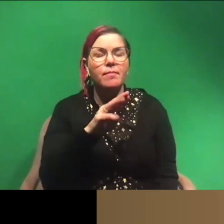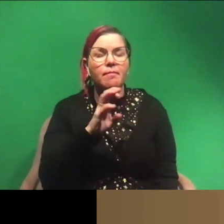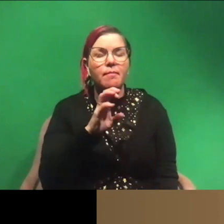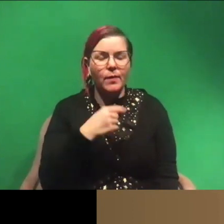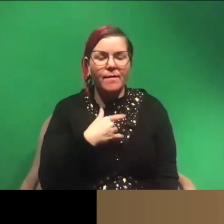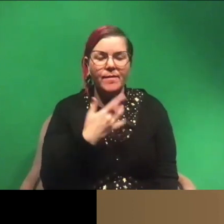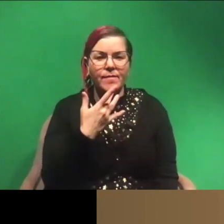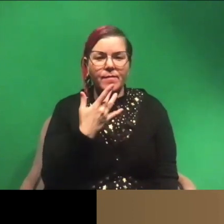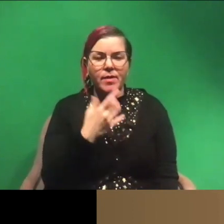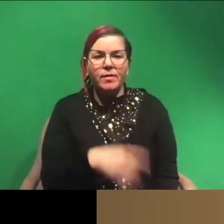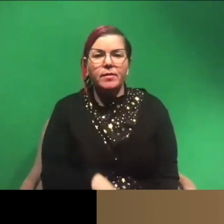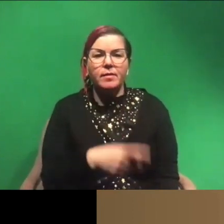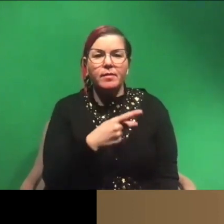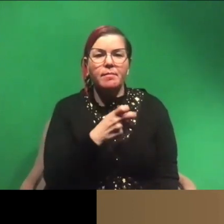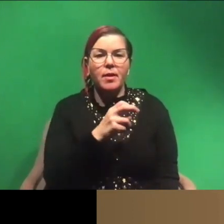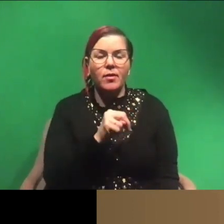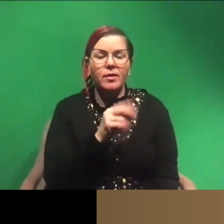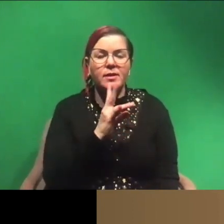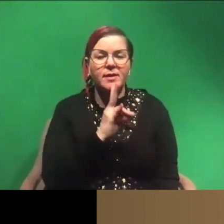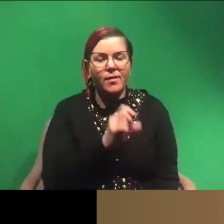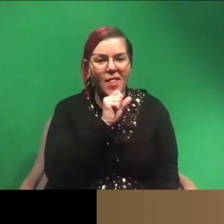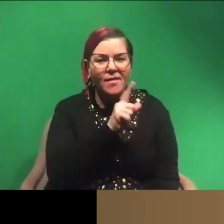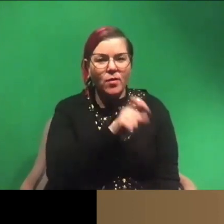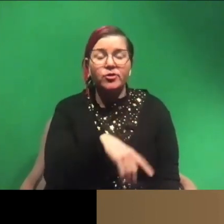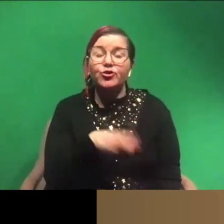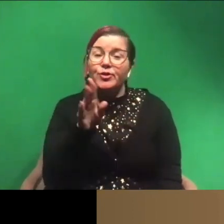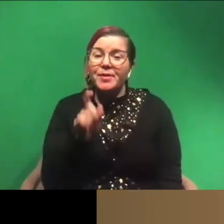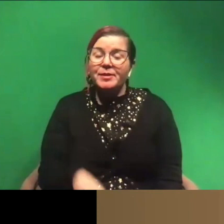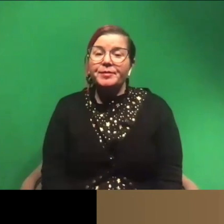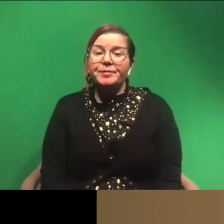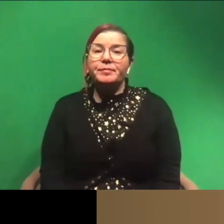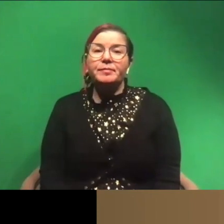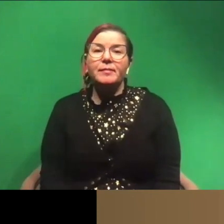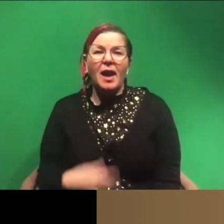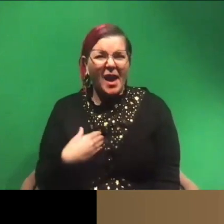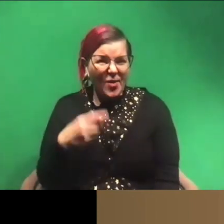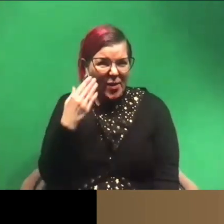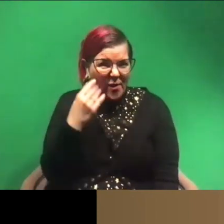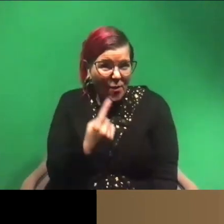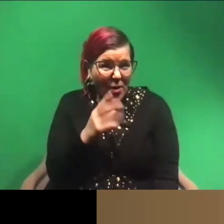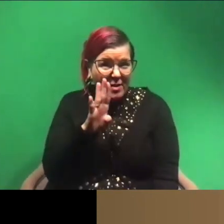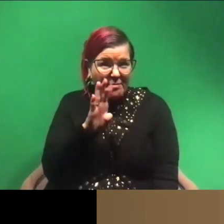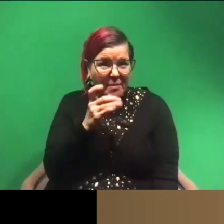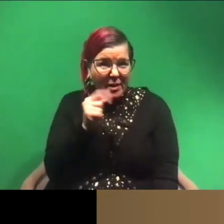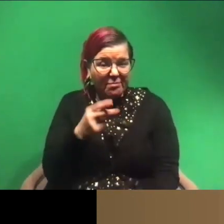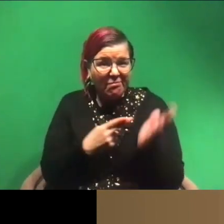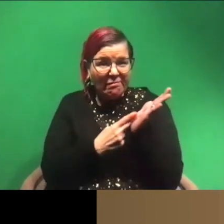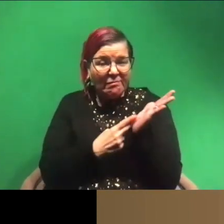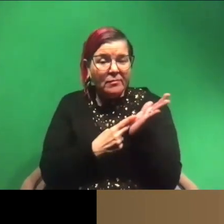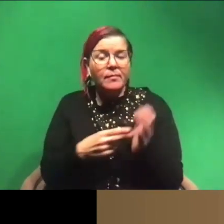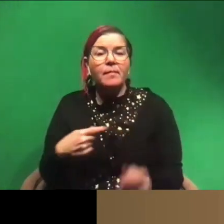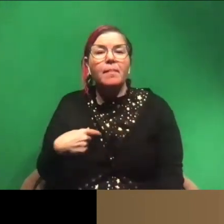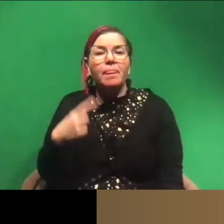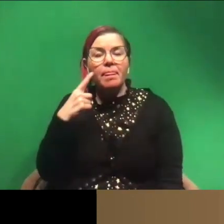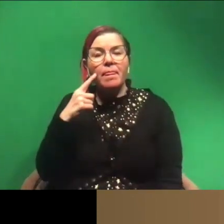from Perrin, age 7. I love that question. It is a great question. I only know of one belt, to be honest. Yeah, I think I'm going to say the